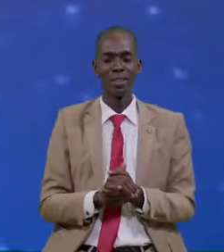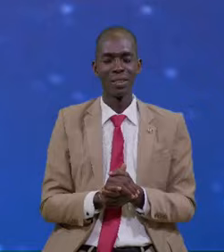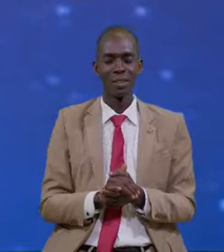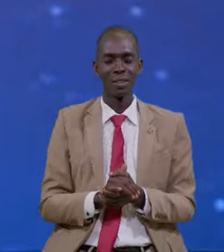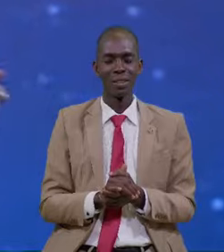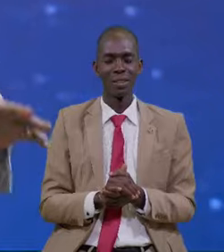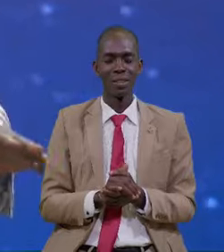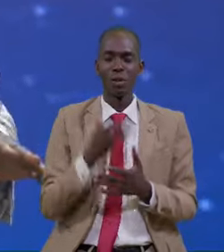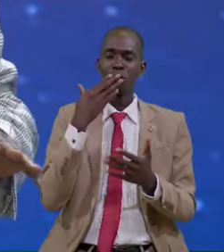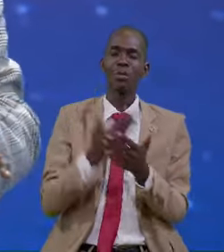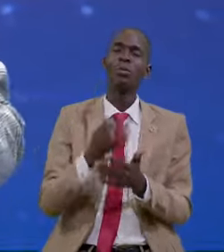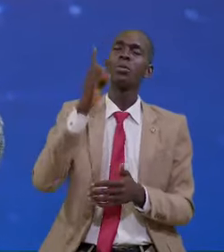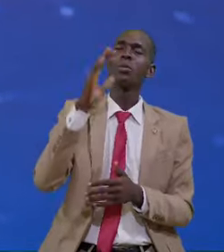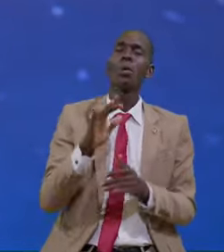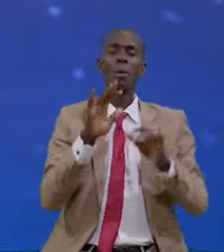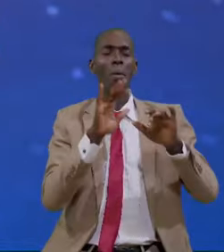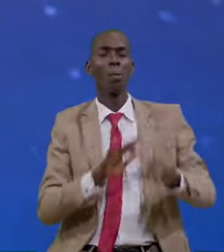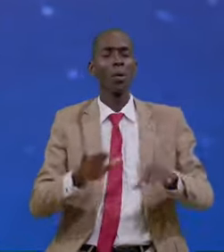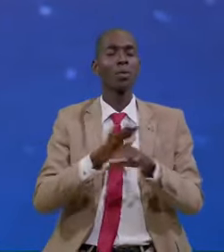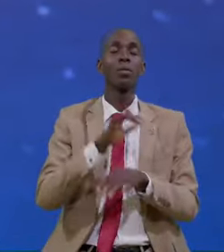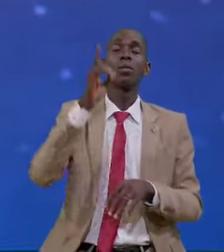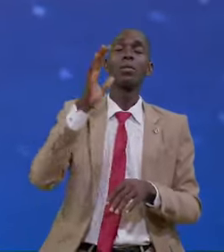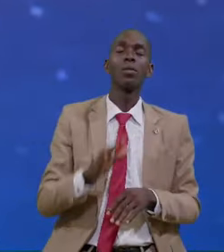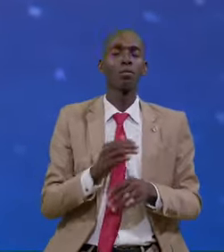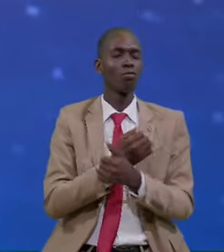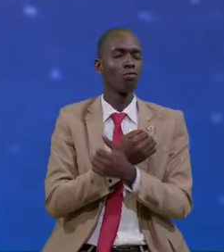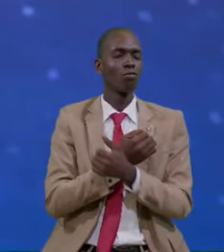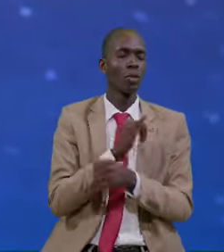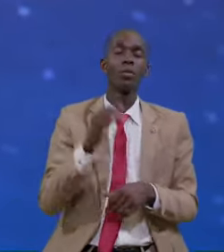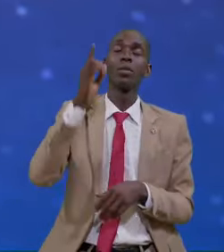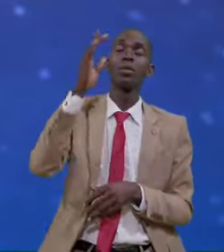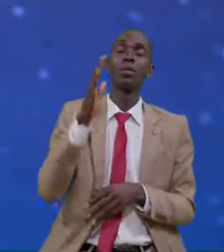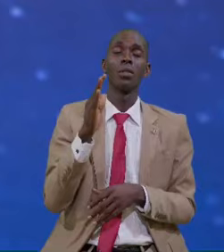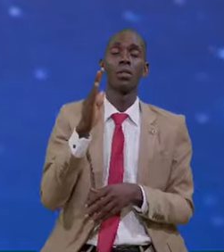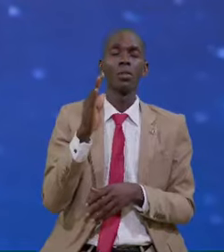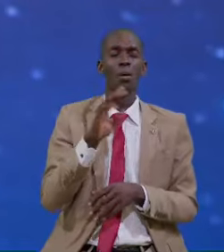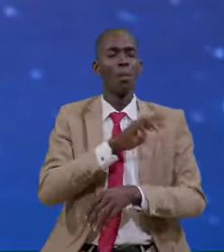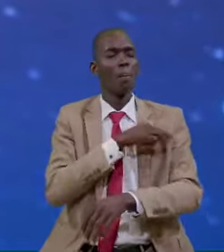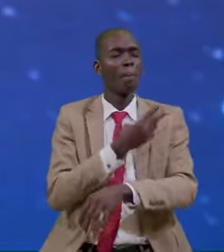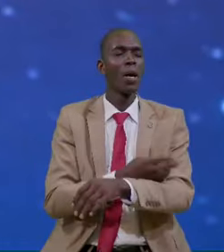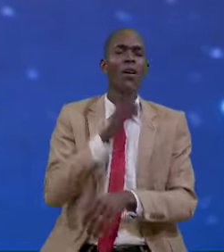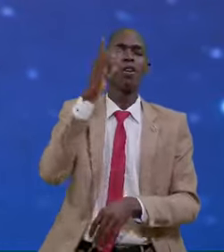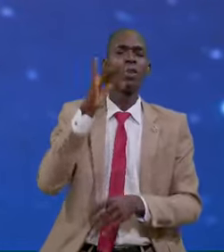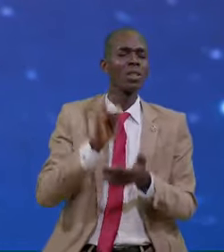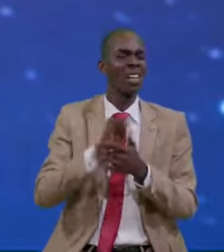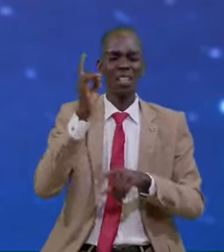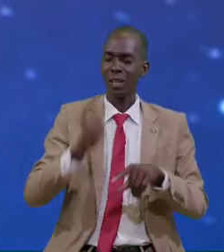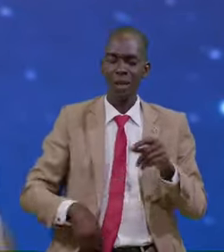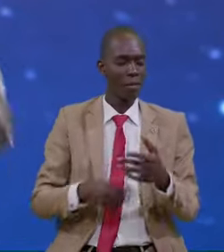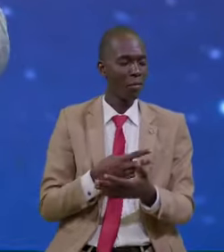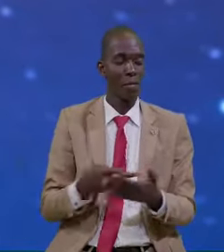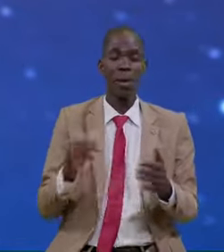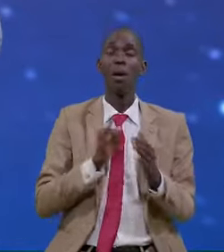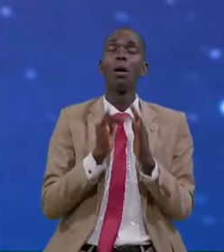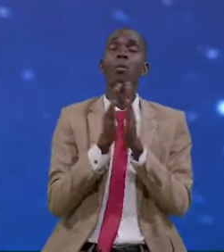good God, merciful God, compassionate God, mighty God that cannot fail, I pray,